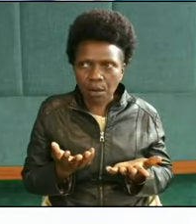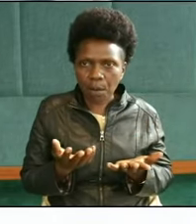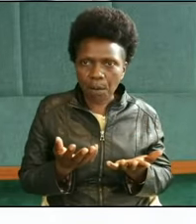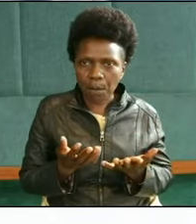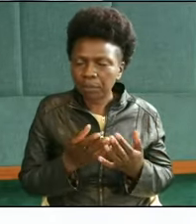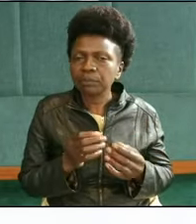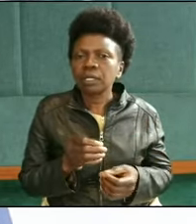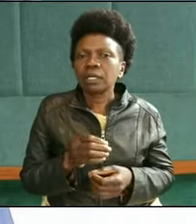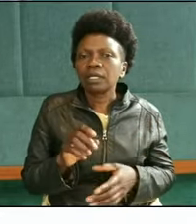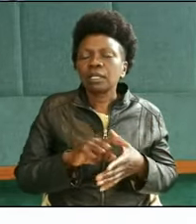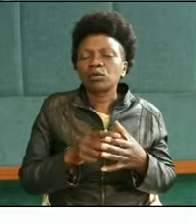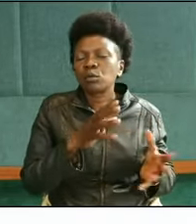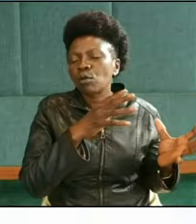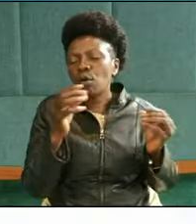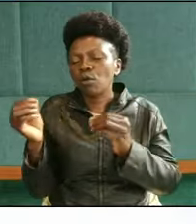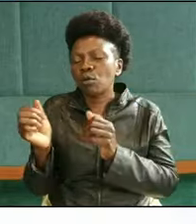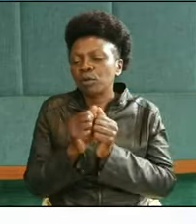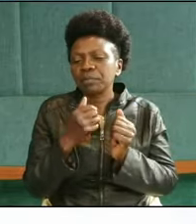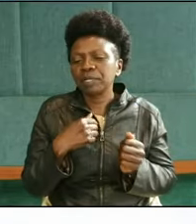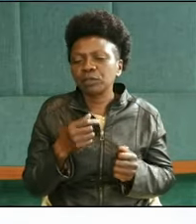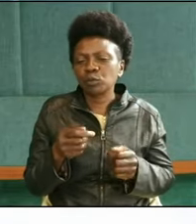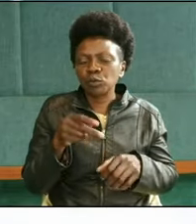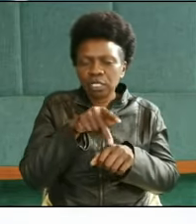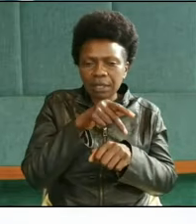Go with me to Psalm 24.